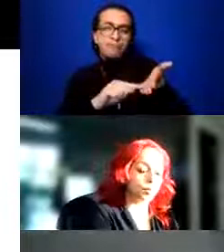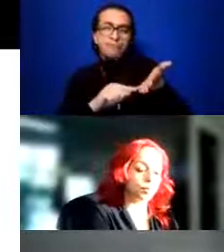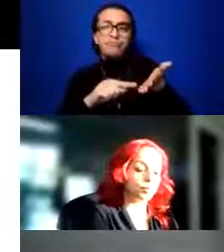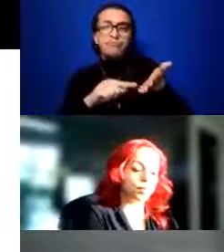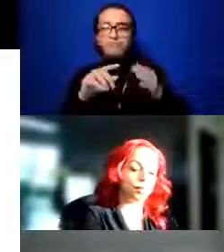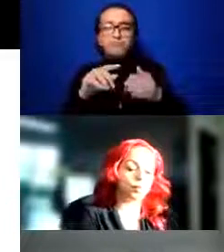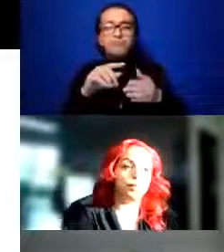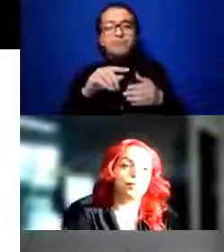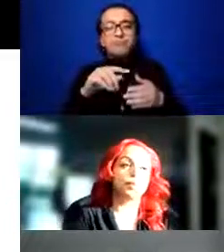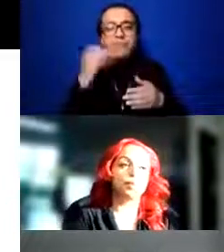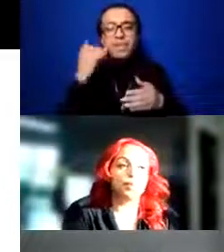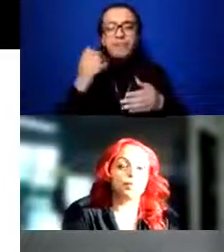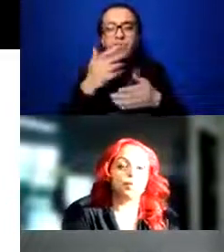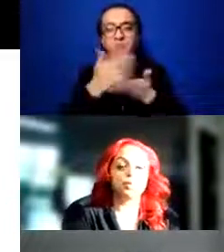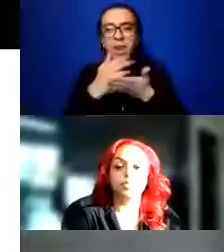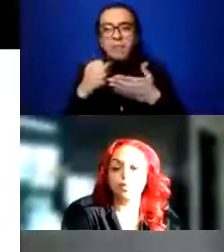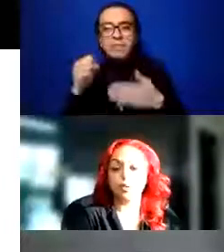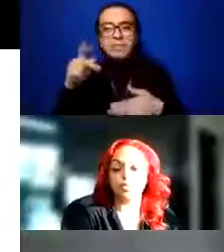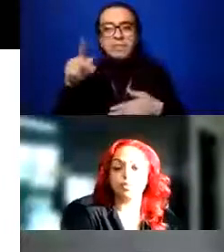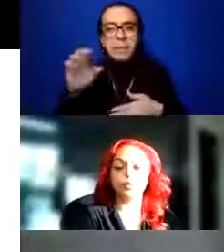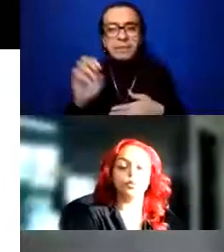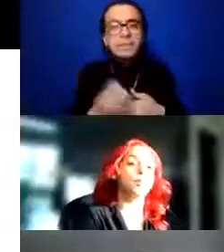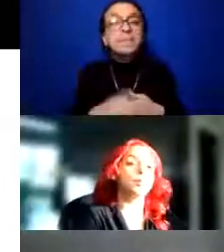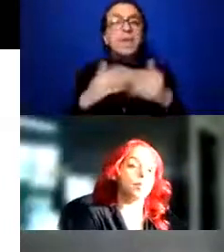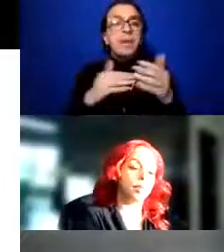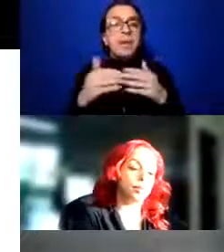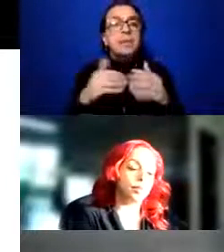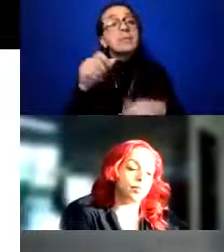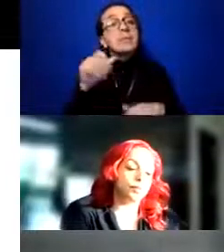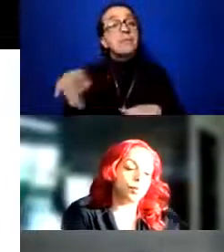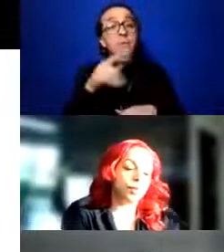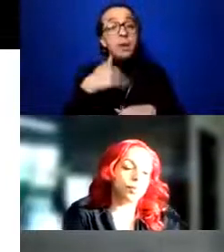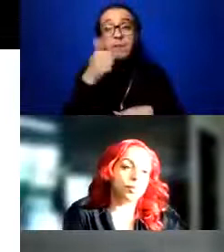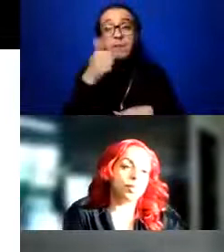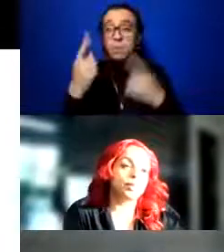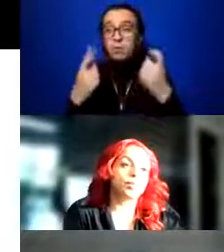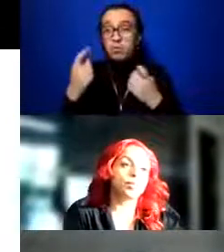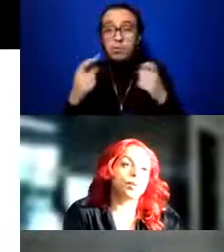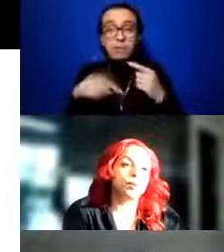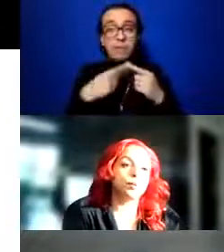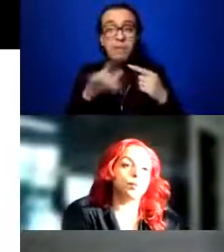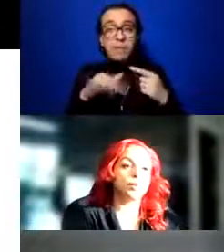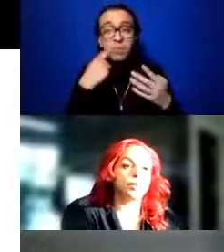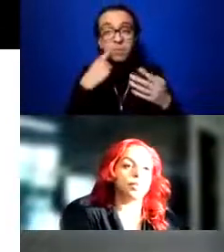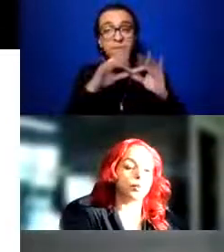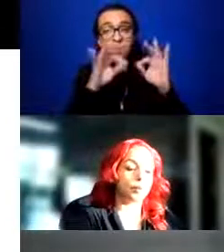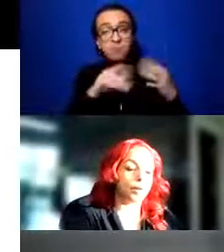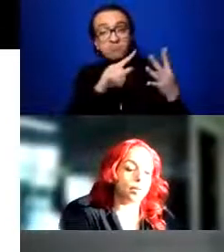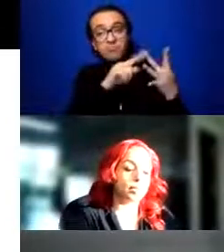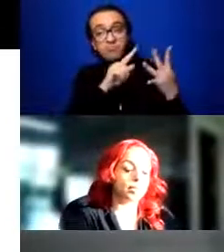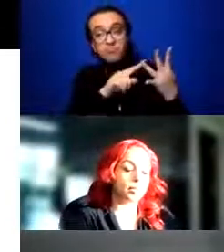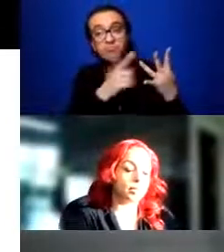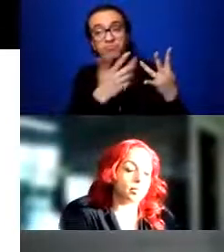And so if anybody has any questions in regards to the form, let us know. I'll take a